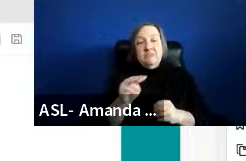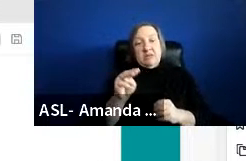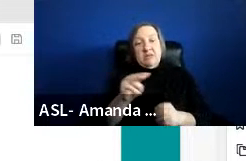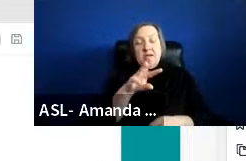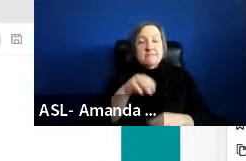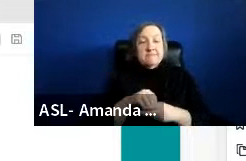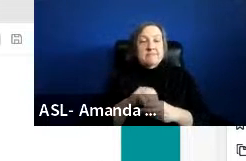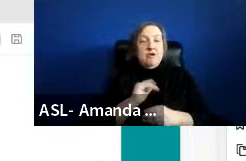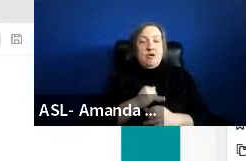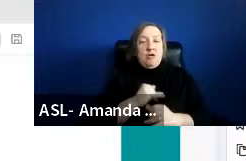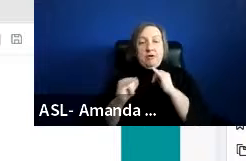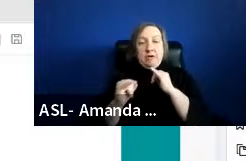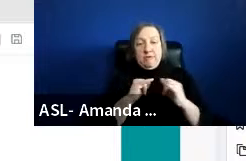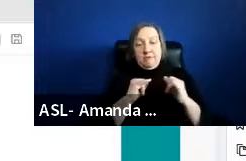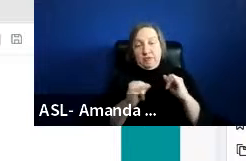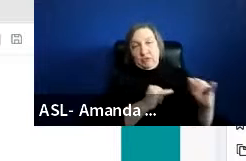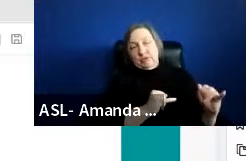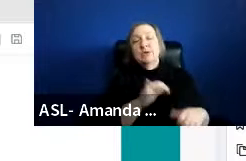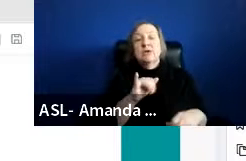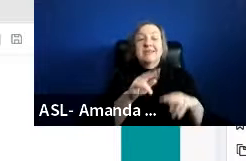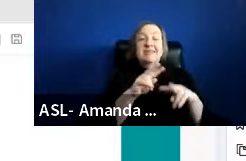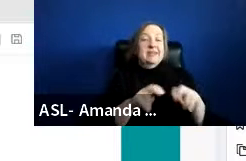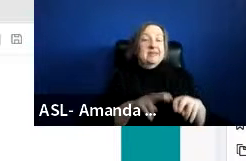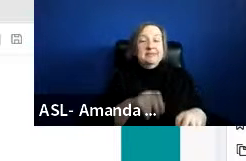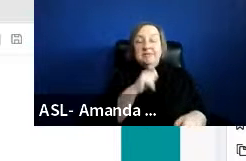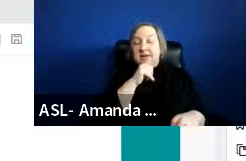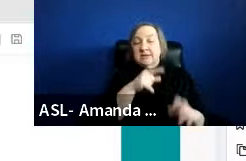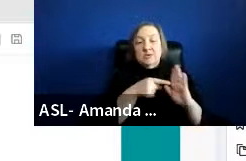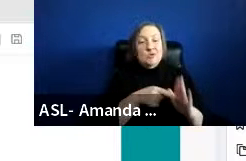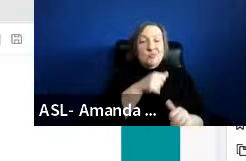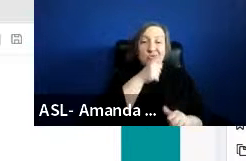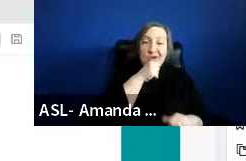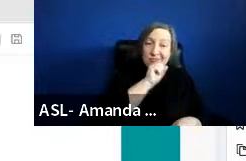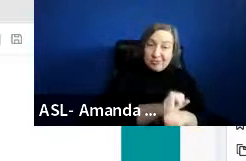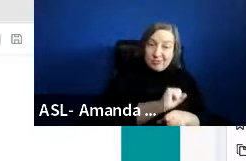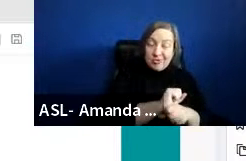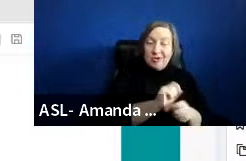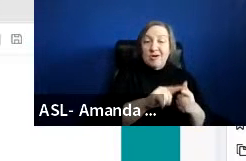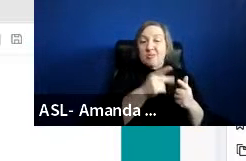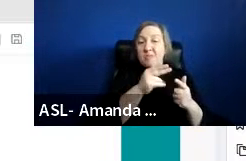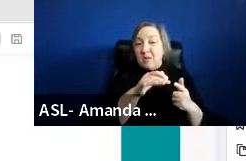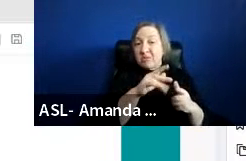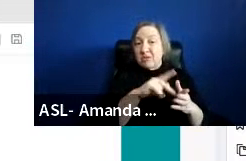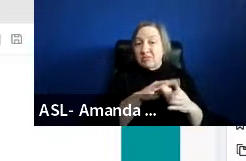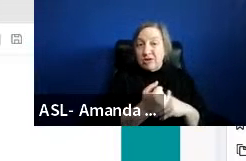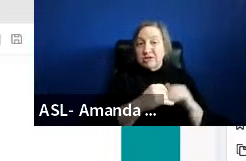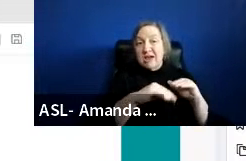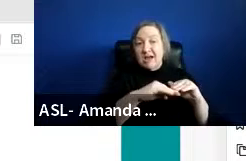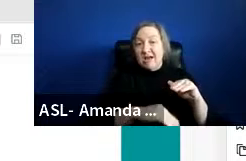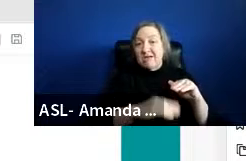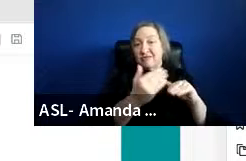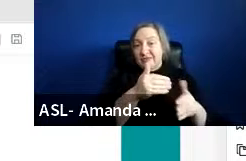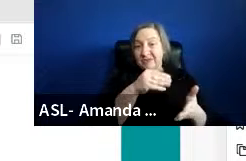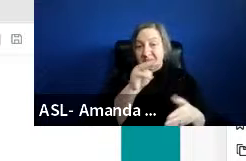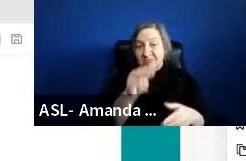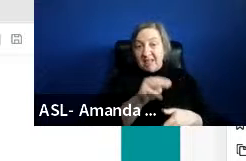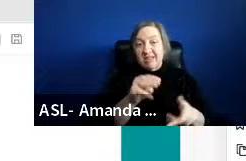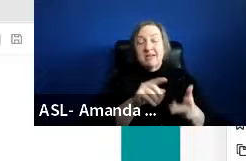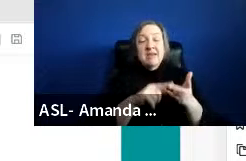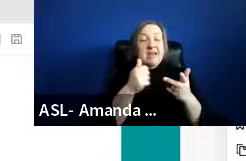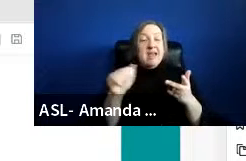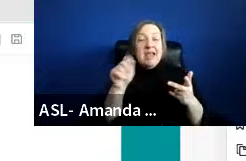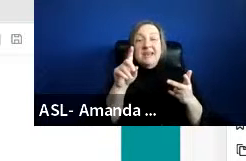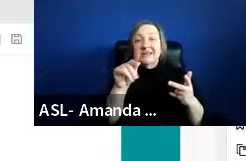our interviews. So this analysis does not include private work, public projects under 15 million, or any data that may not